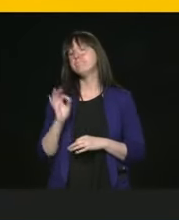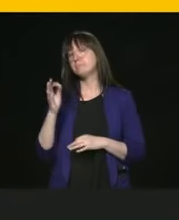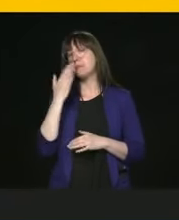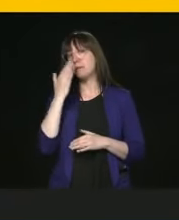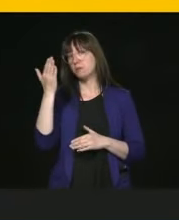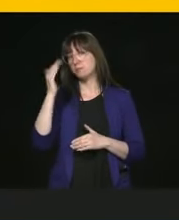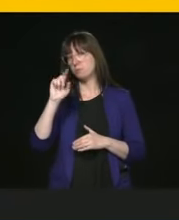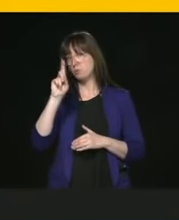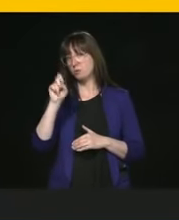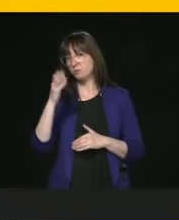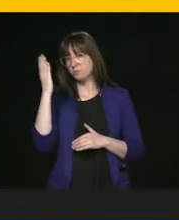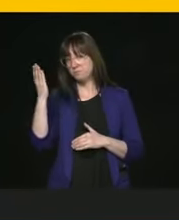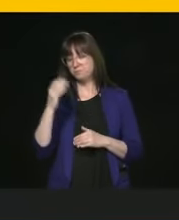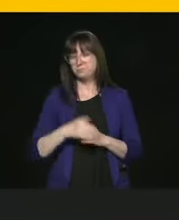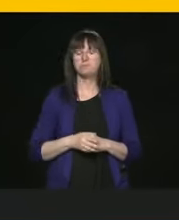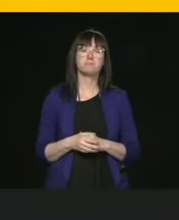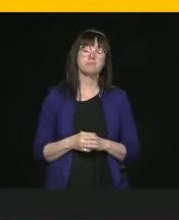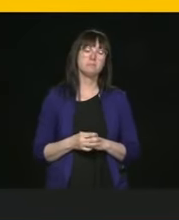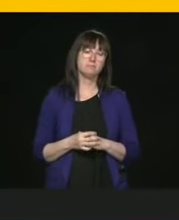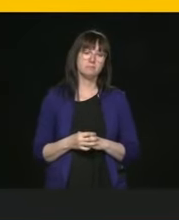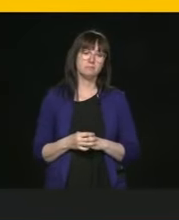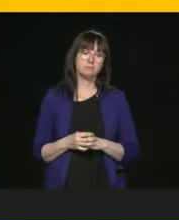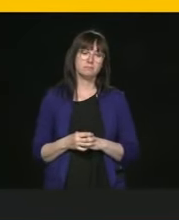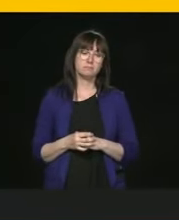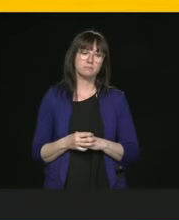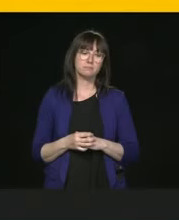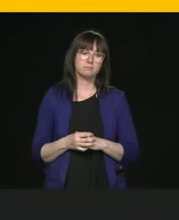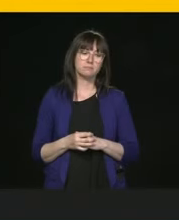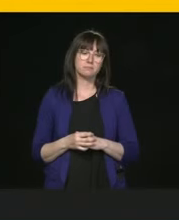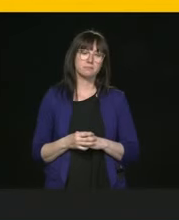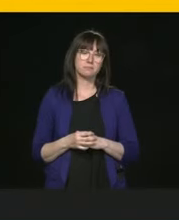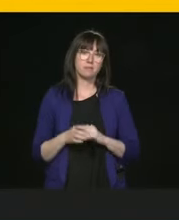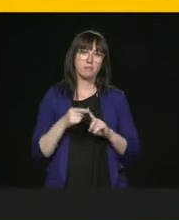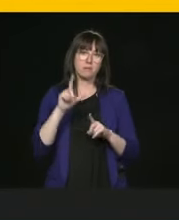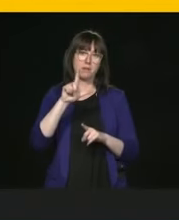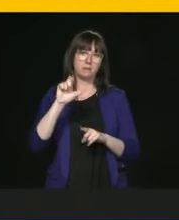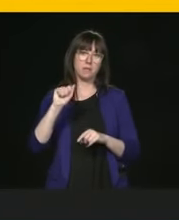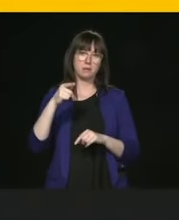Prochaine question. Mélanie Marquis, La Presse, à vous la parole.